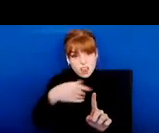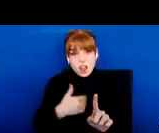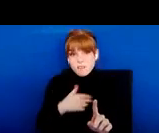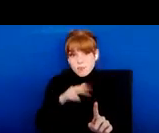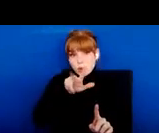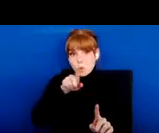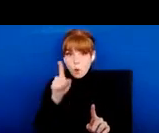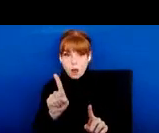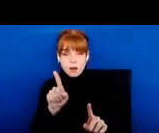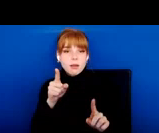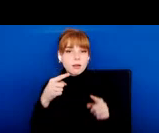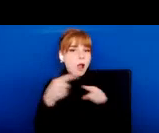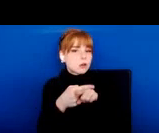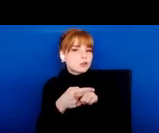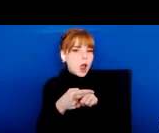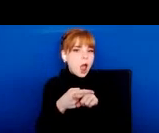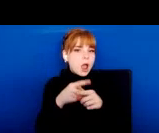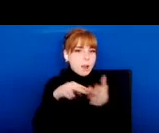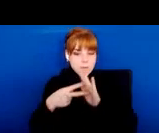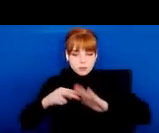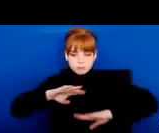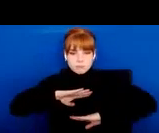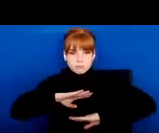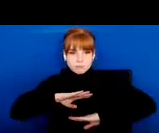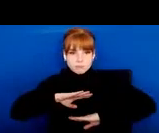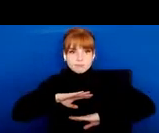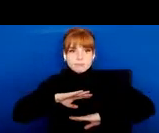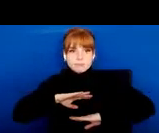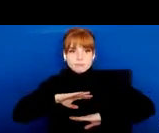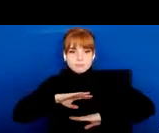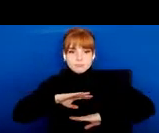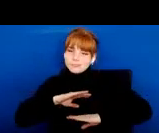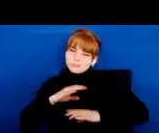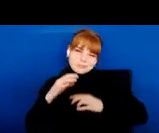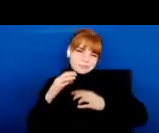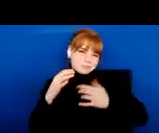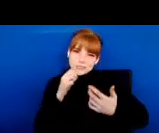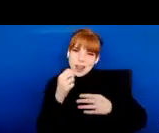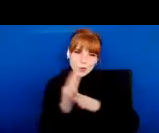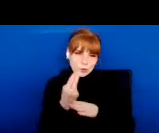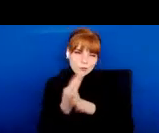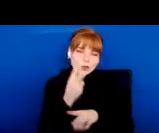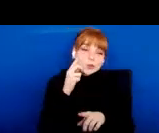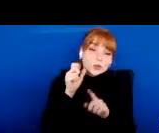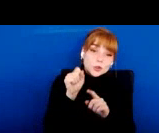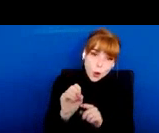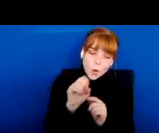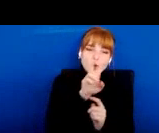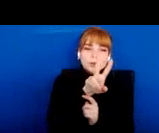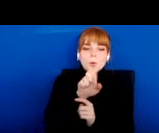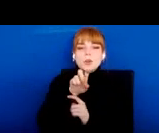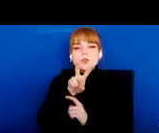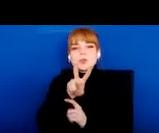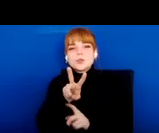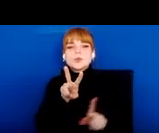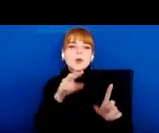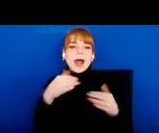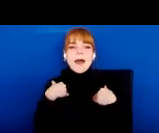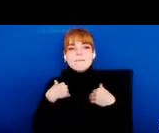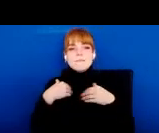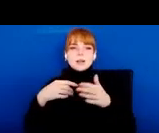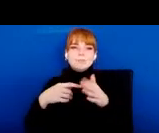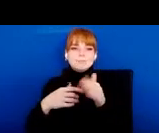that would meet the WCAG 2.1 requirement. Still not going to be very useful. So 2.2 has said, it's got to be a certain size in order